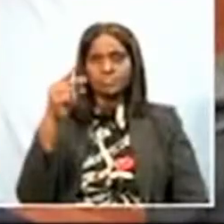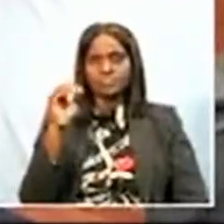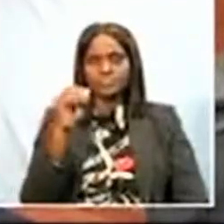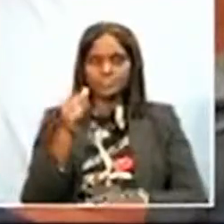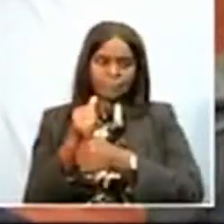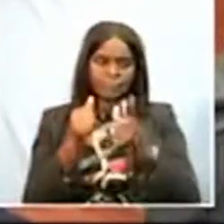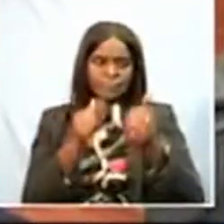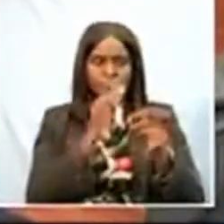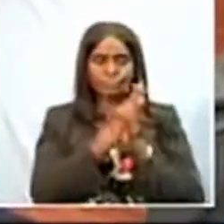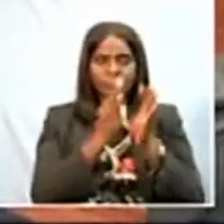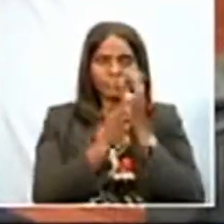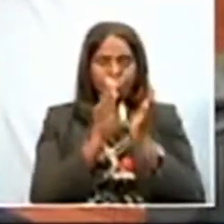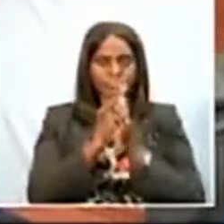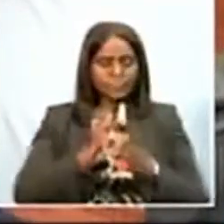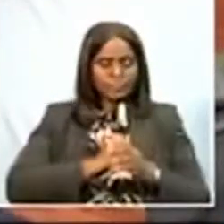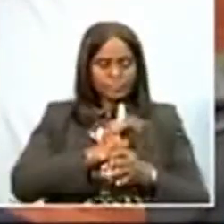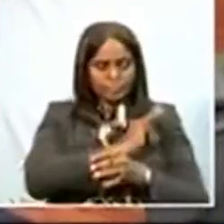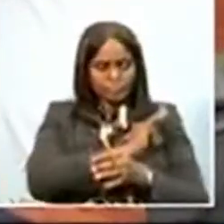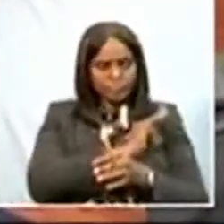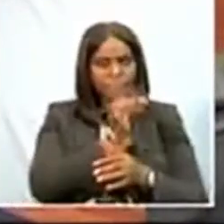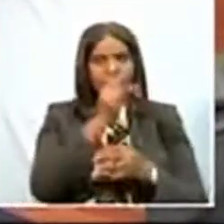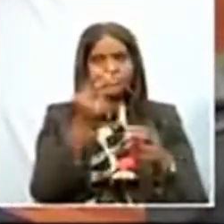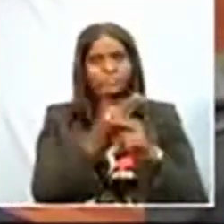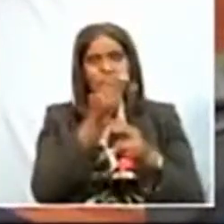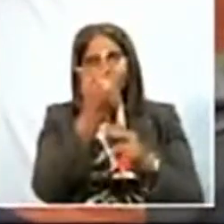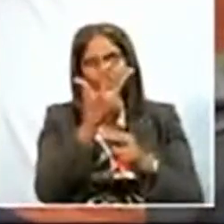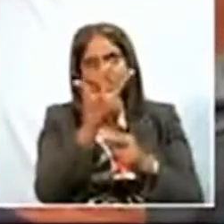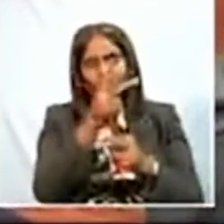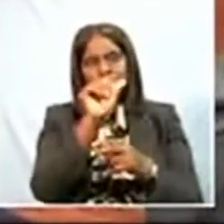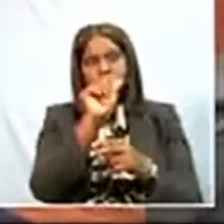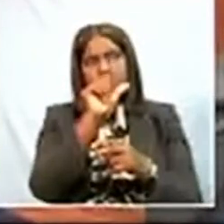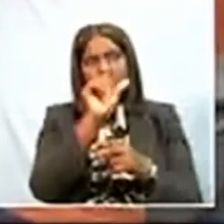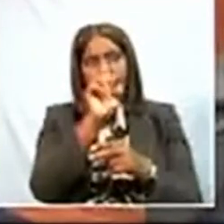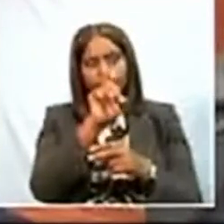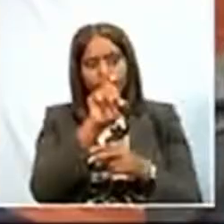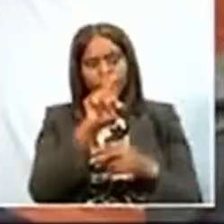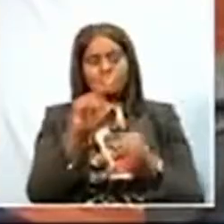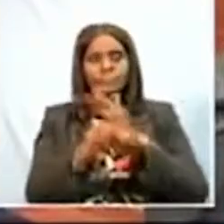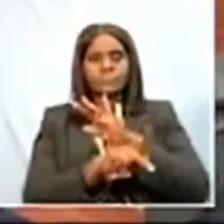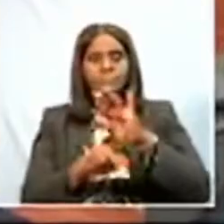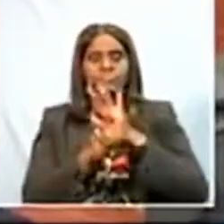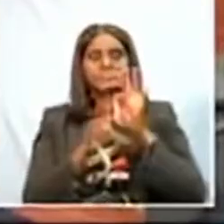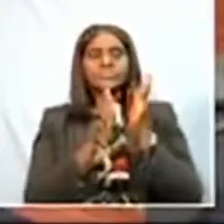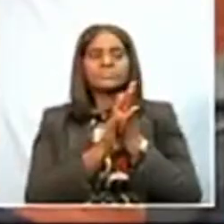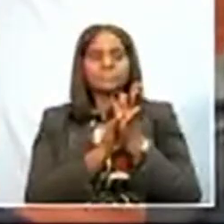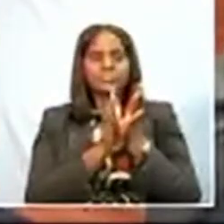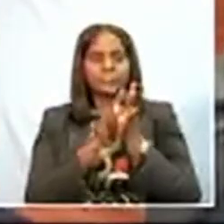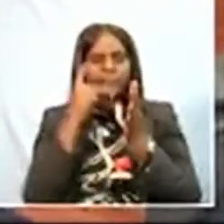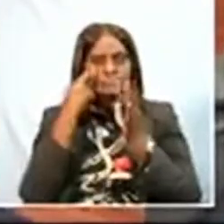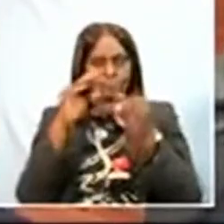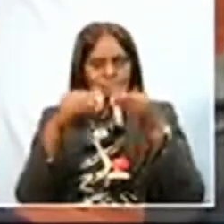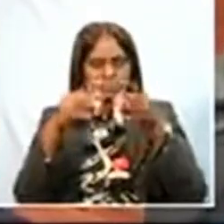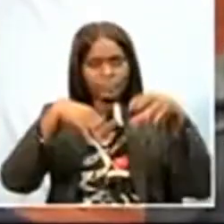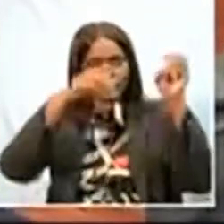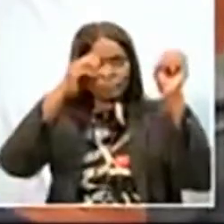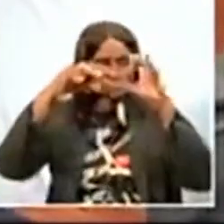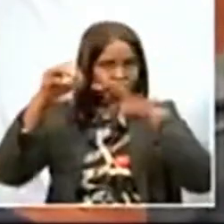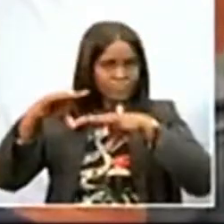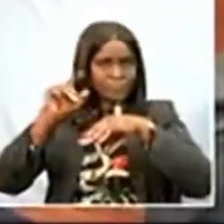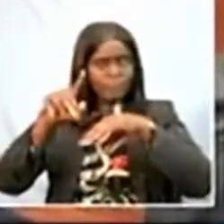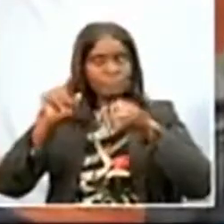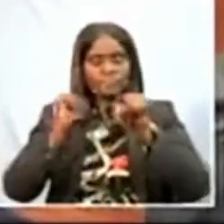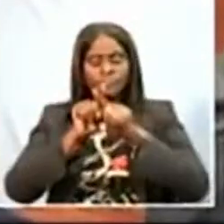of a staff house and 1x3 at Alex Primary School. For the provision of electricity,